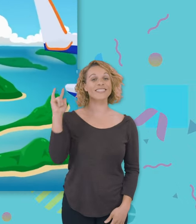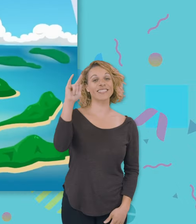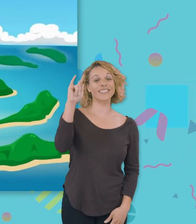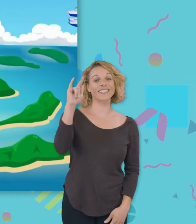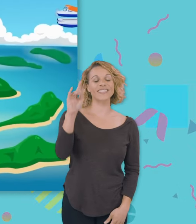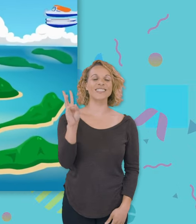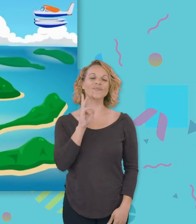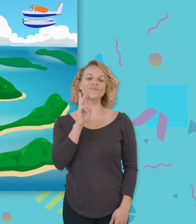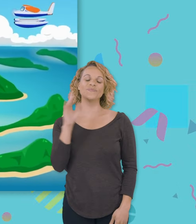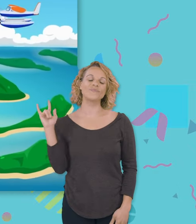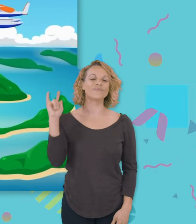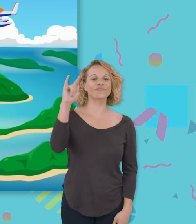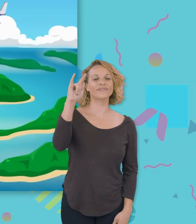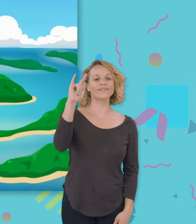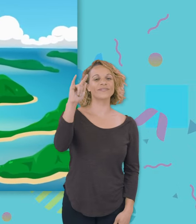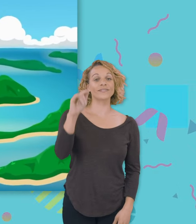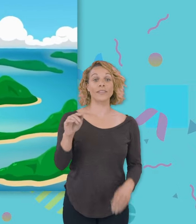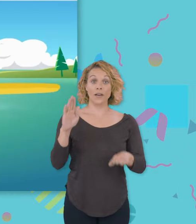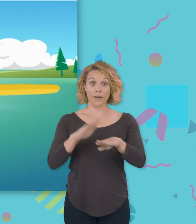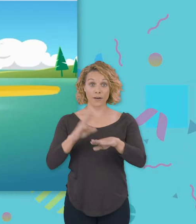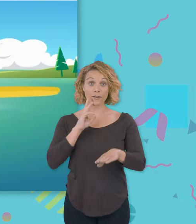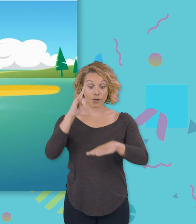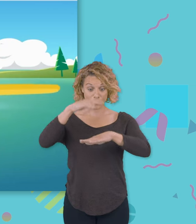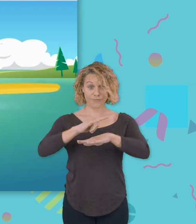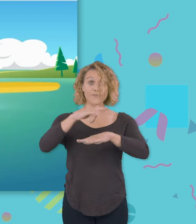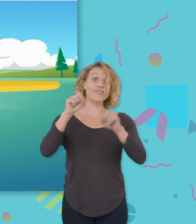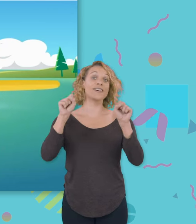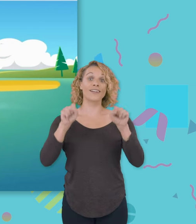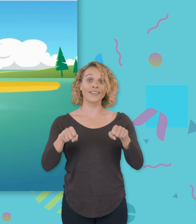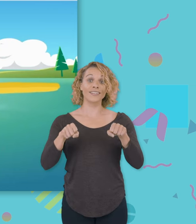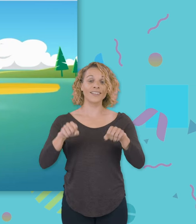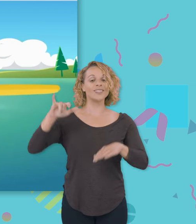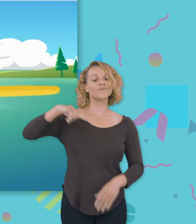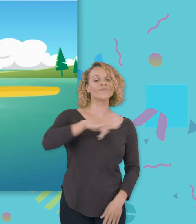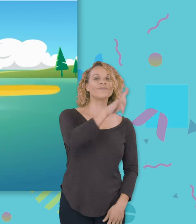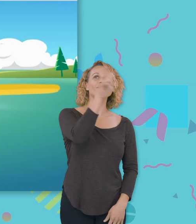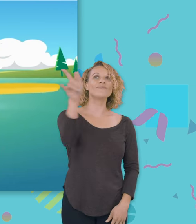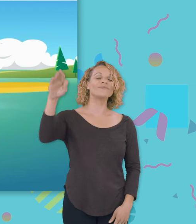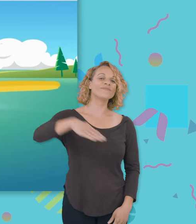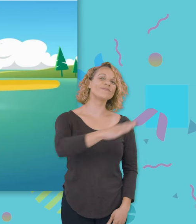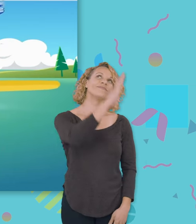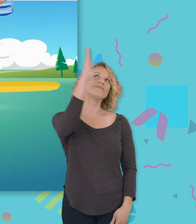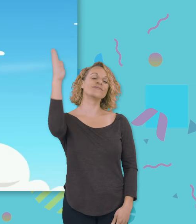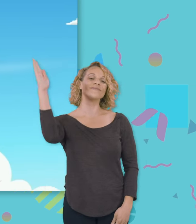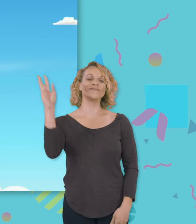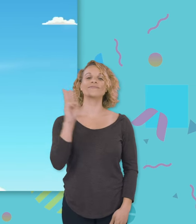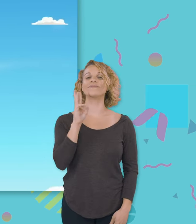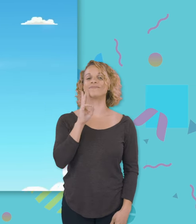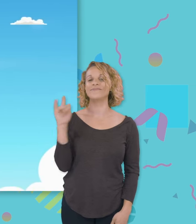a seaplane, a seaplane. It can float on water and fly in the sky.